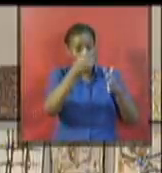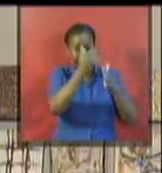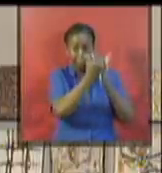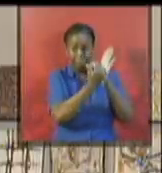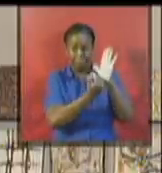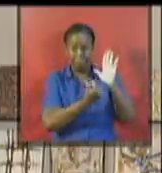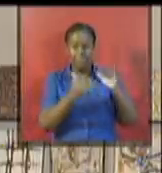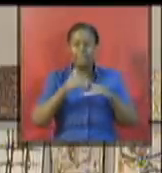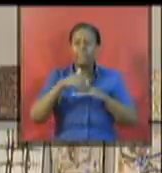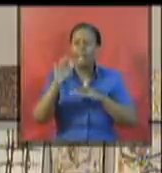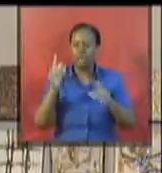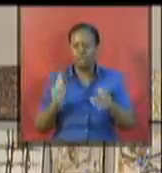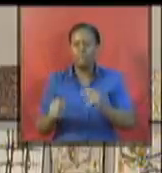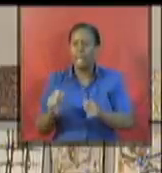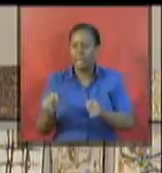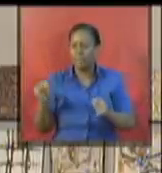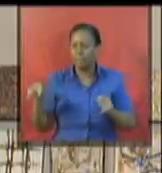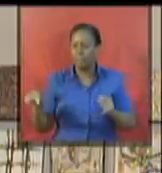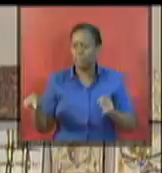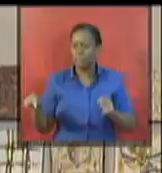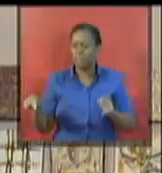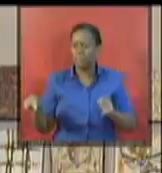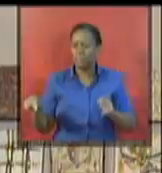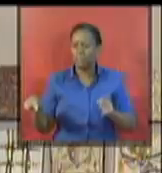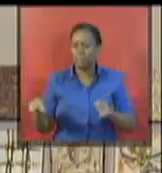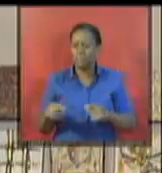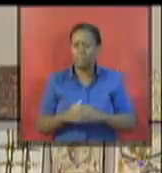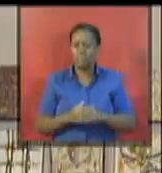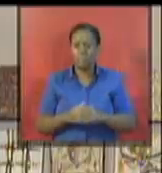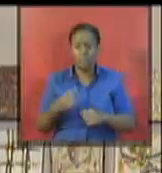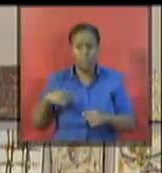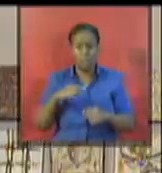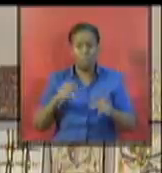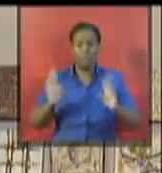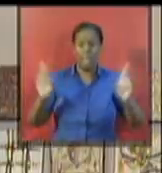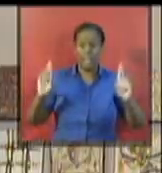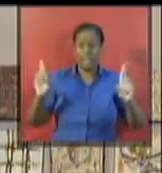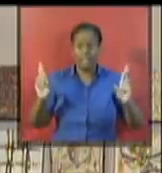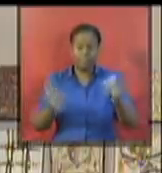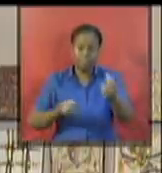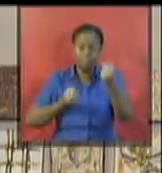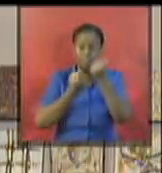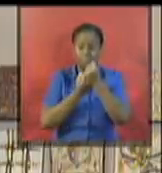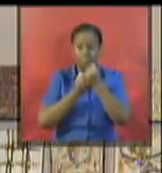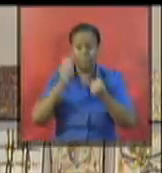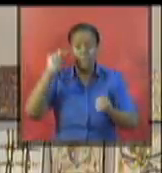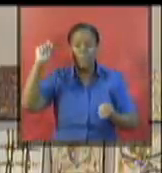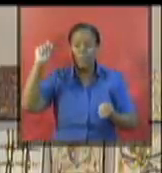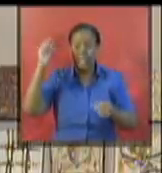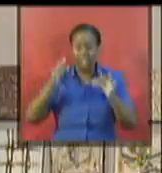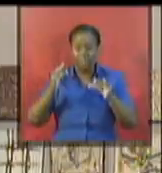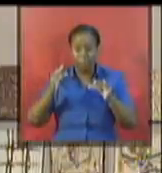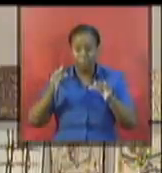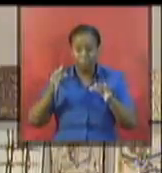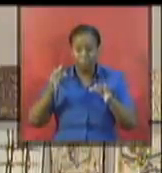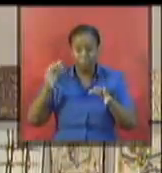So, we stand in full support of Tobago to run any backlog that they have here in Trinidad.